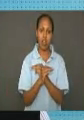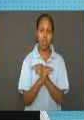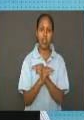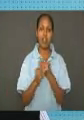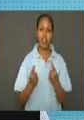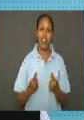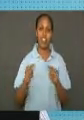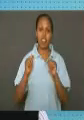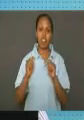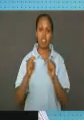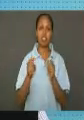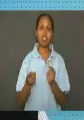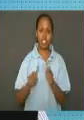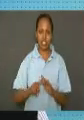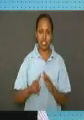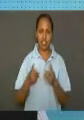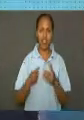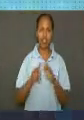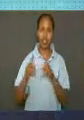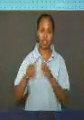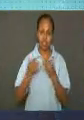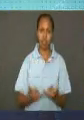Let us get started.